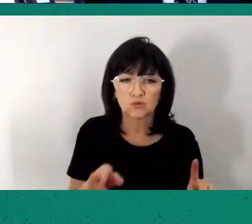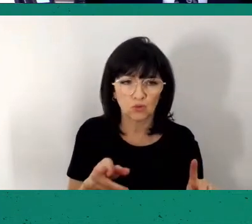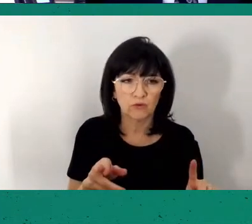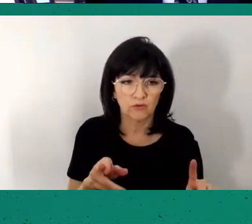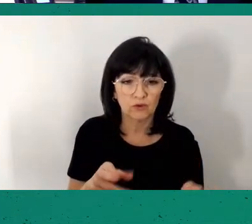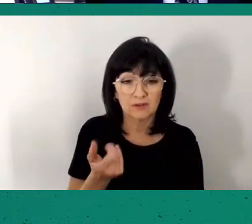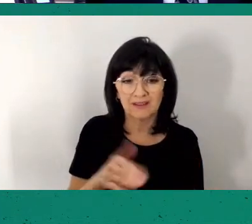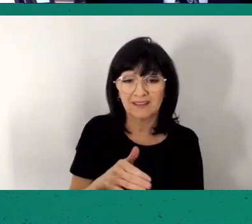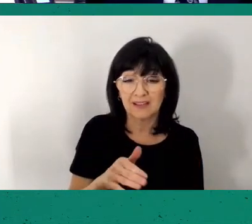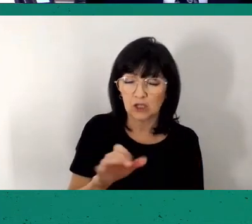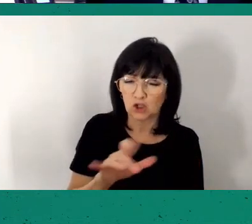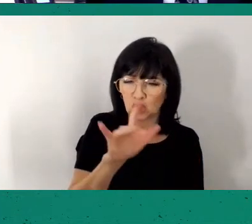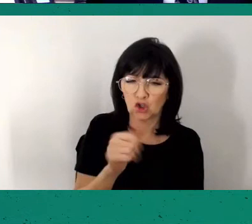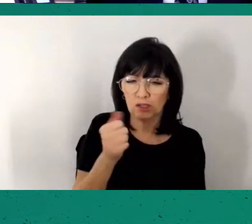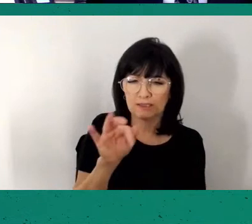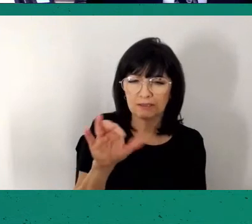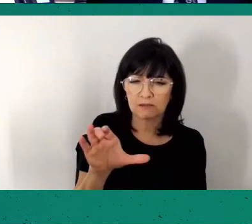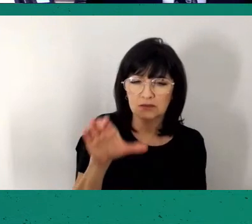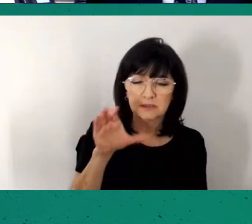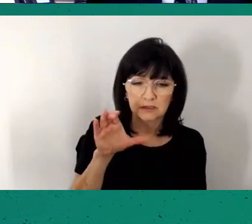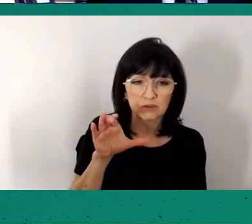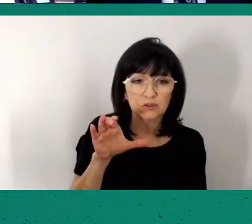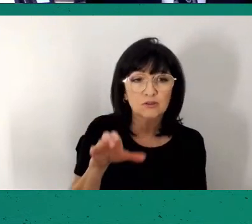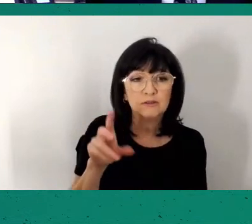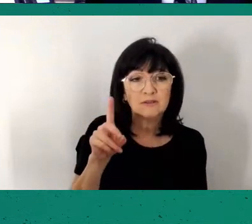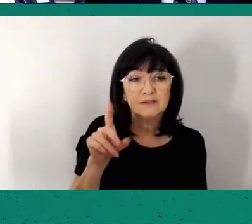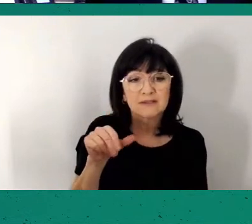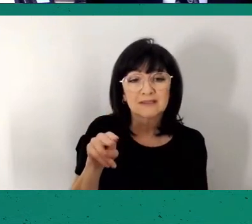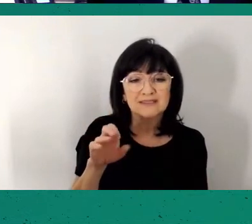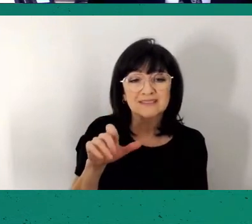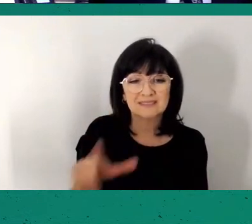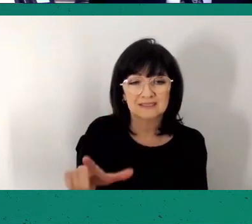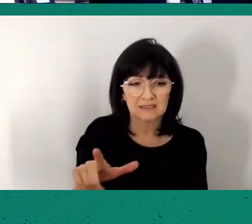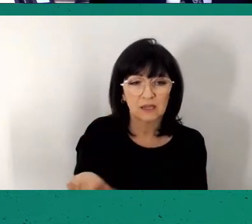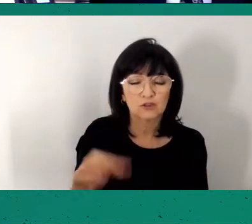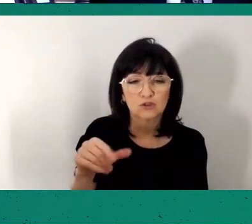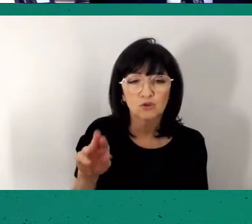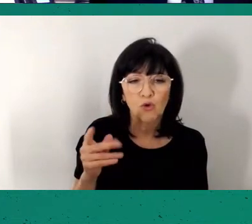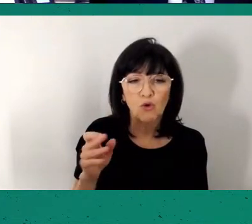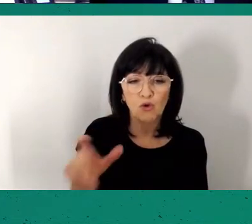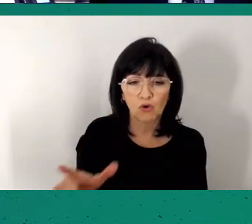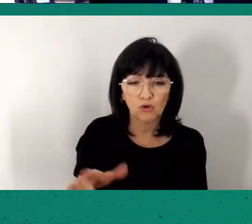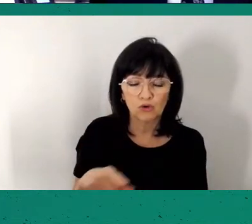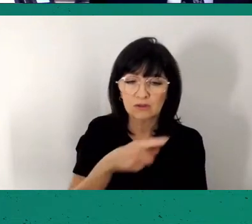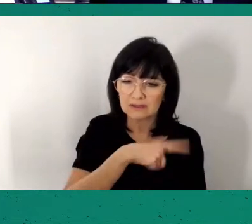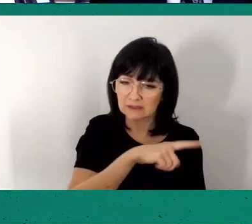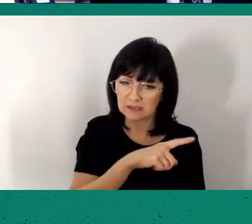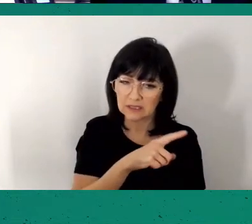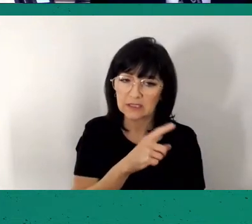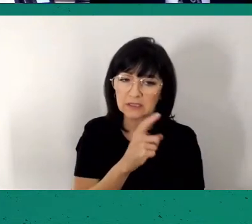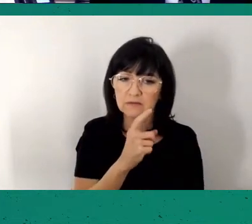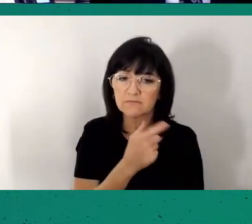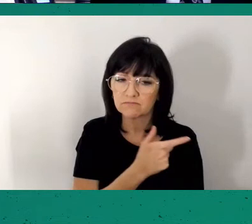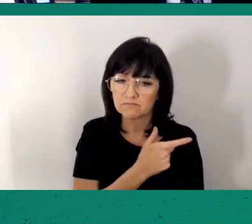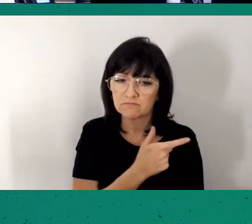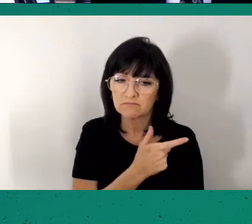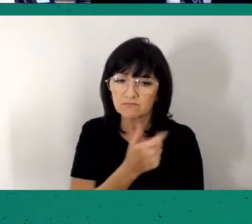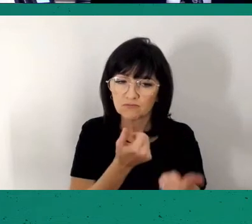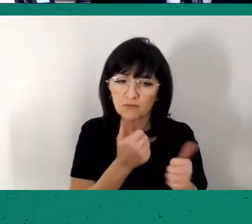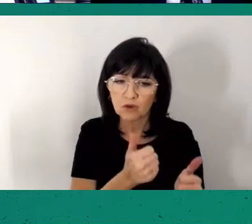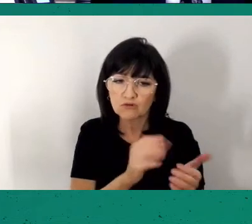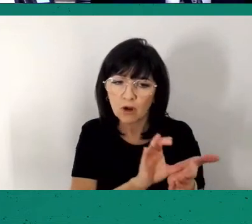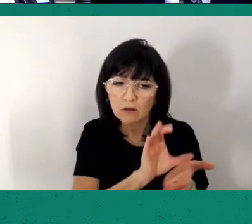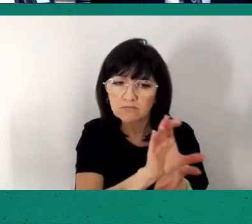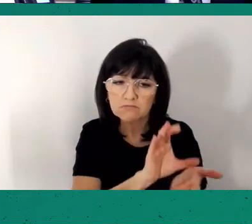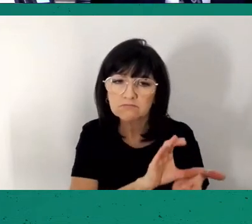It is not clear when, but Daniel Cowgill contributed to a school for African Americans in Little Creek Preparatory